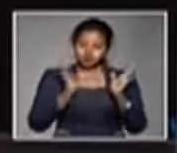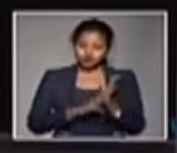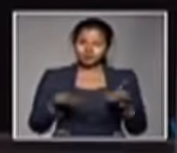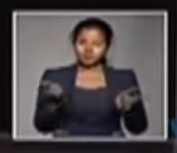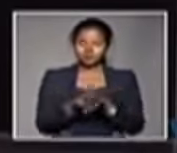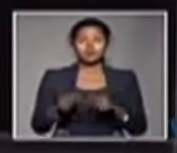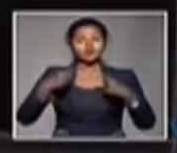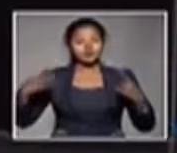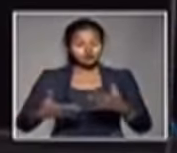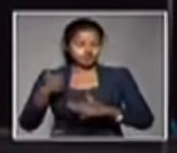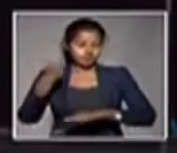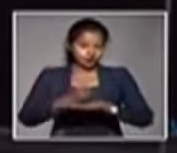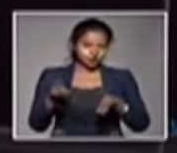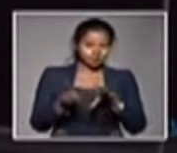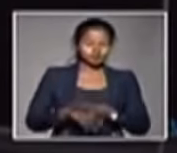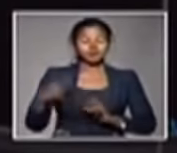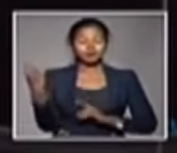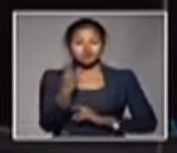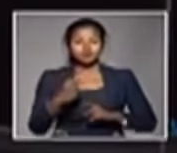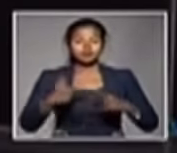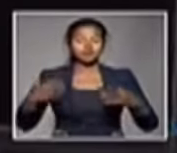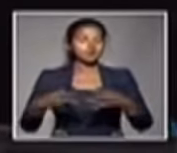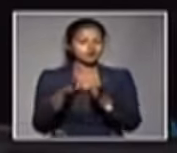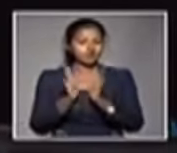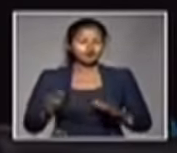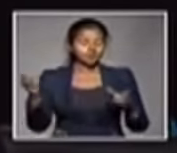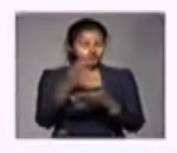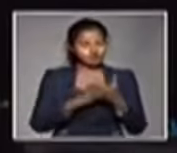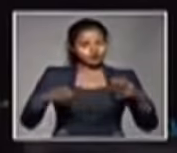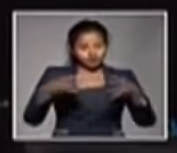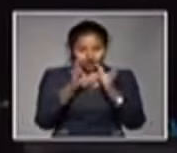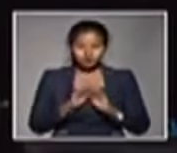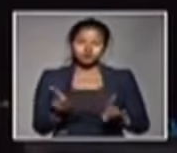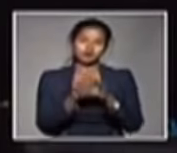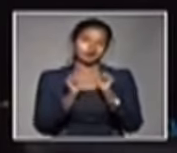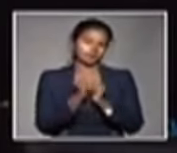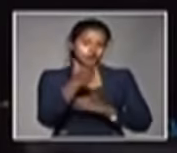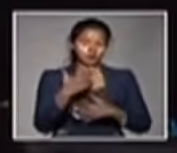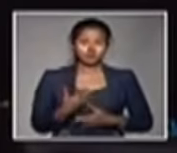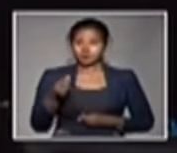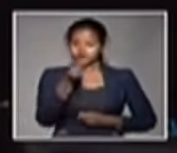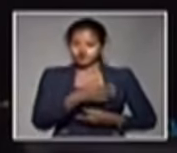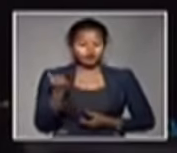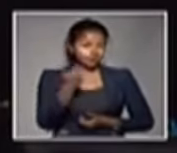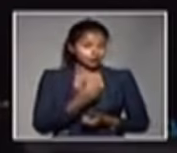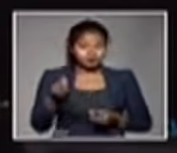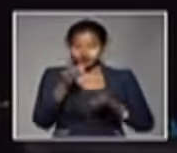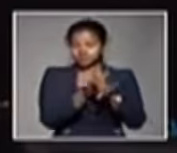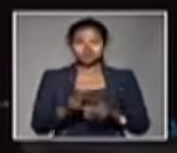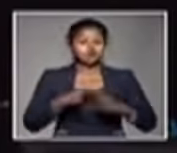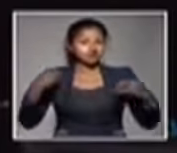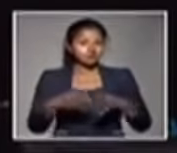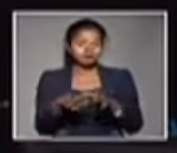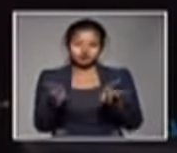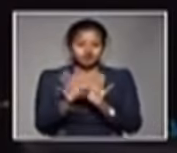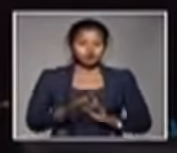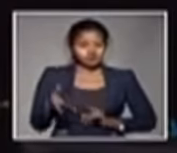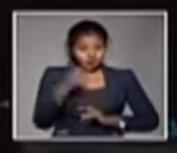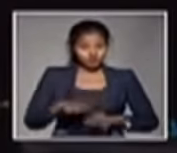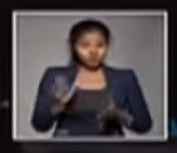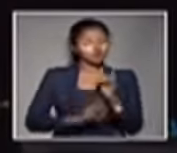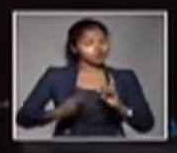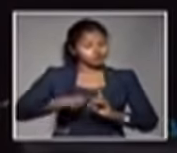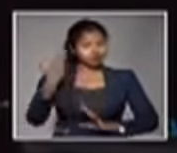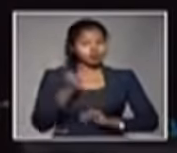opposition leader and the chief opposition whip acted as one group. They did not give us due recognition as the opposition, although we had a majority